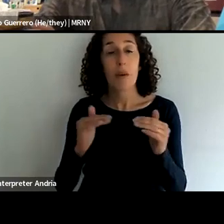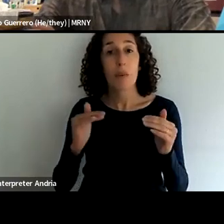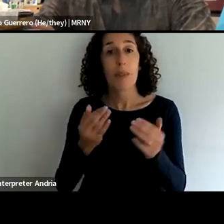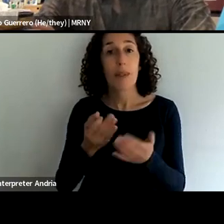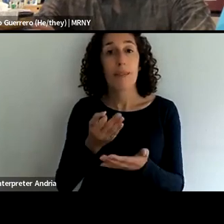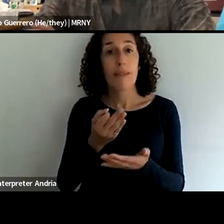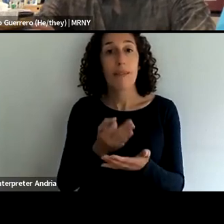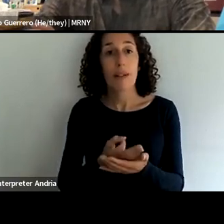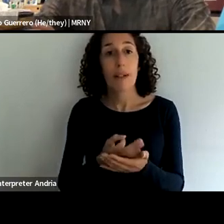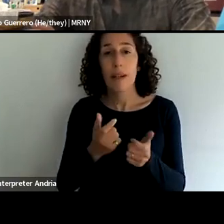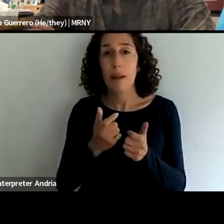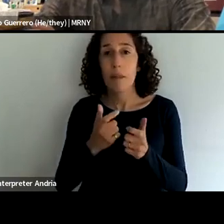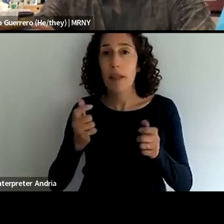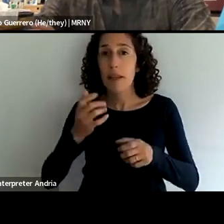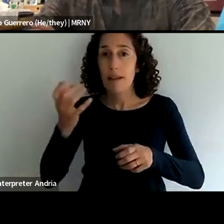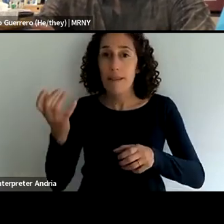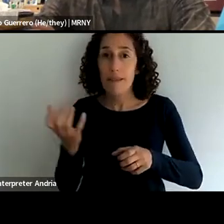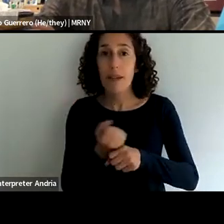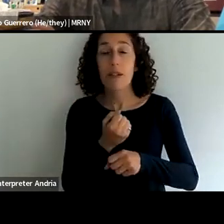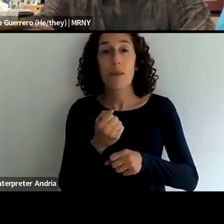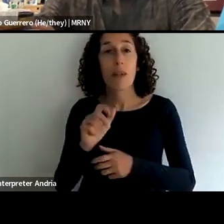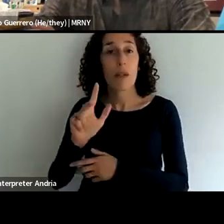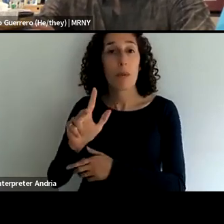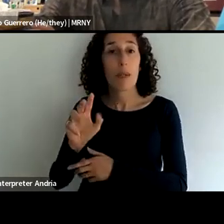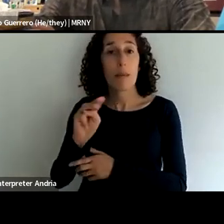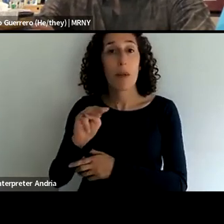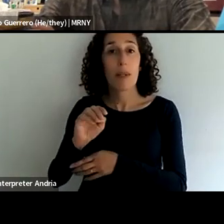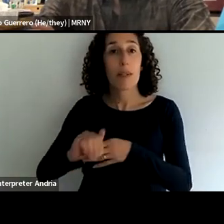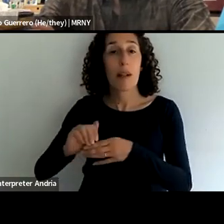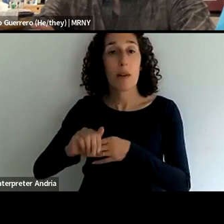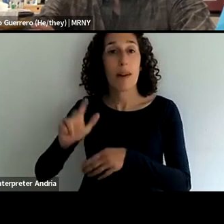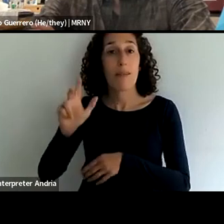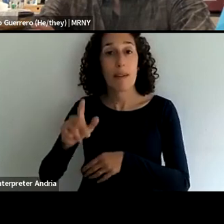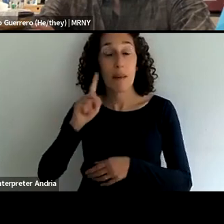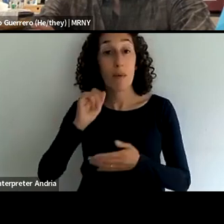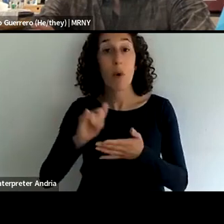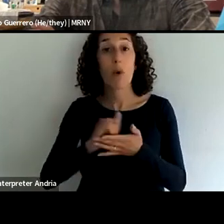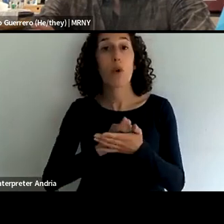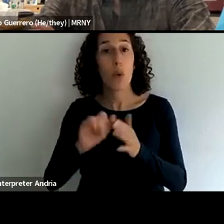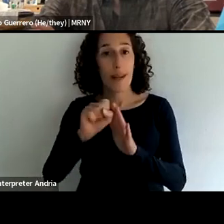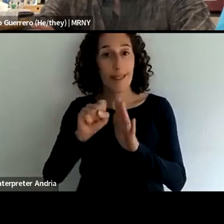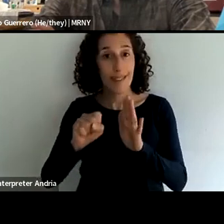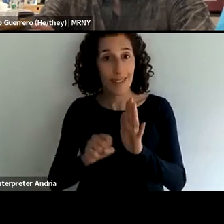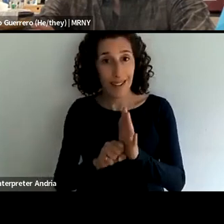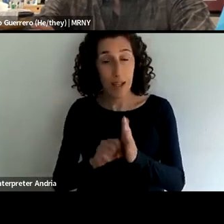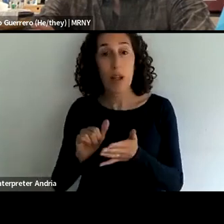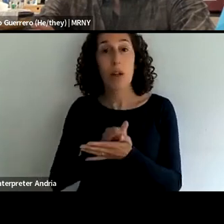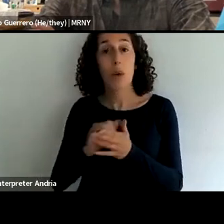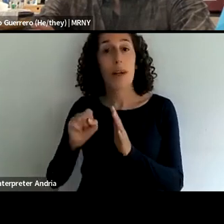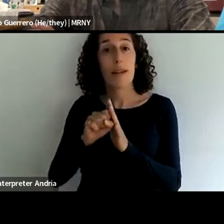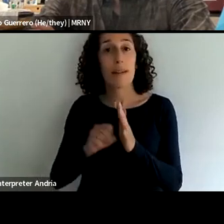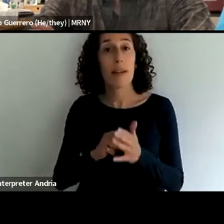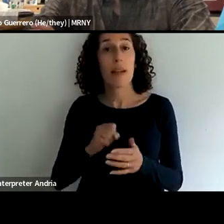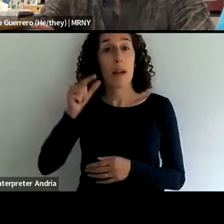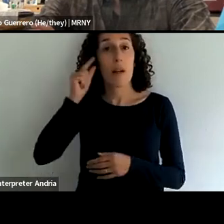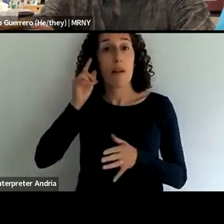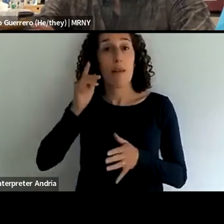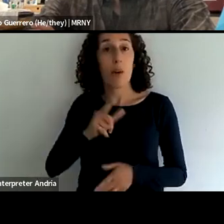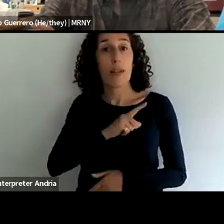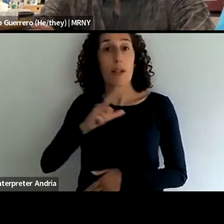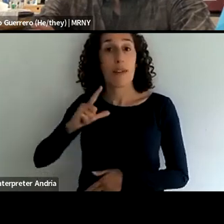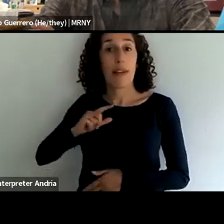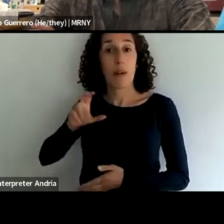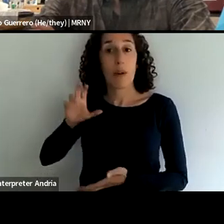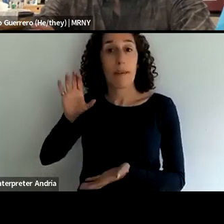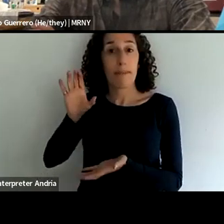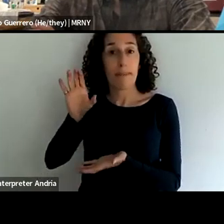New York State, a $3 million investment by the New York State Legislature and the governor to advance